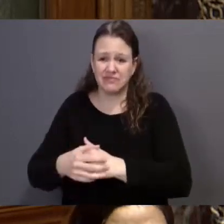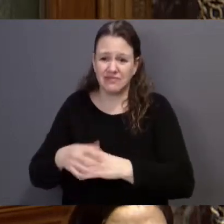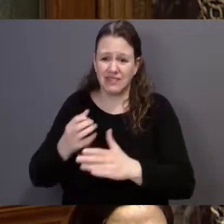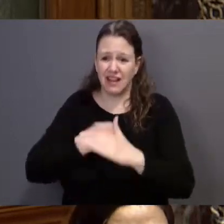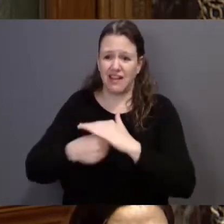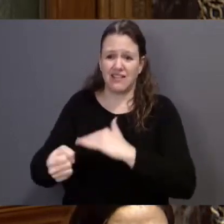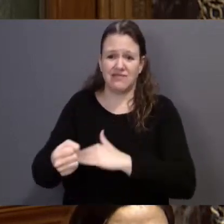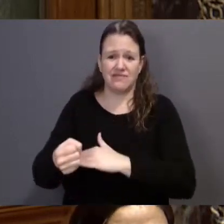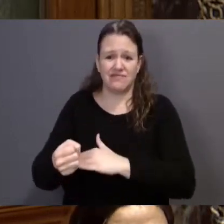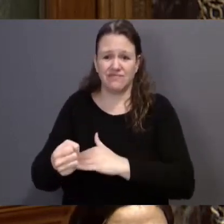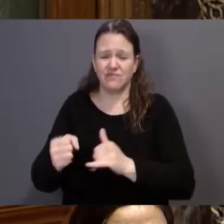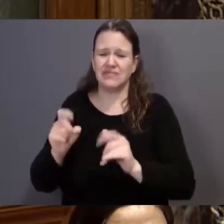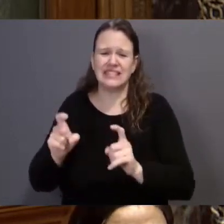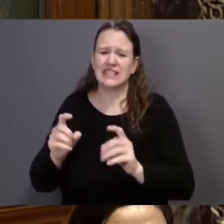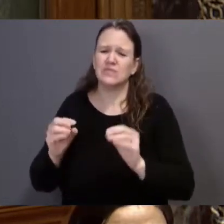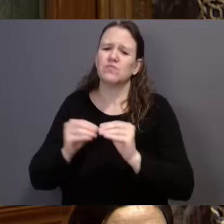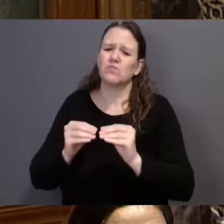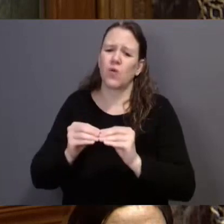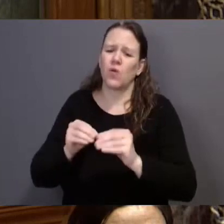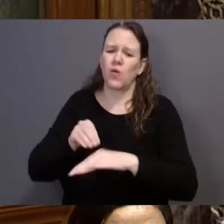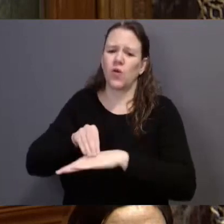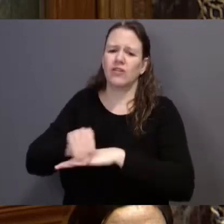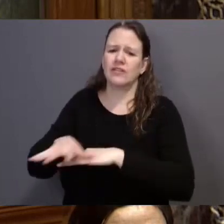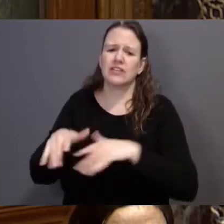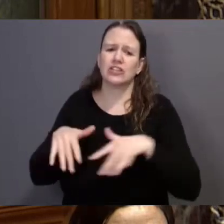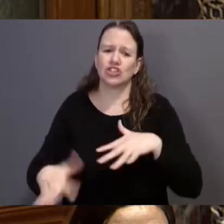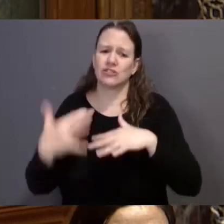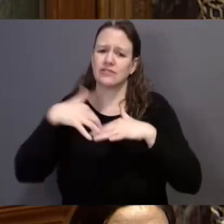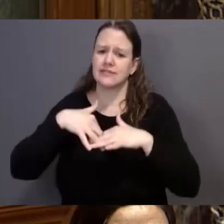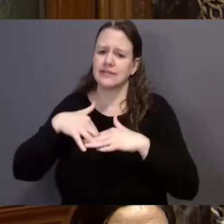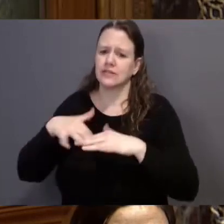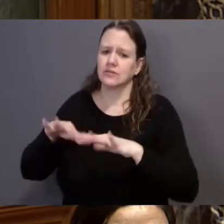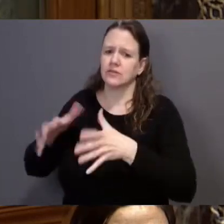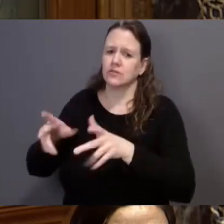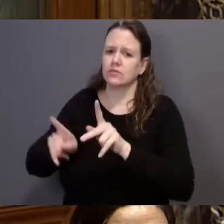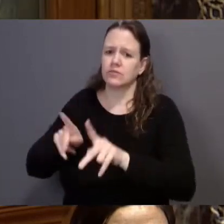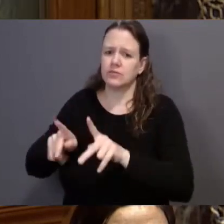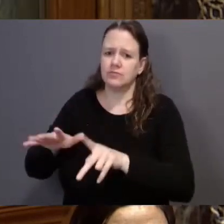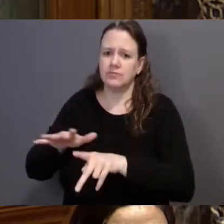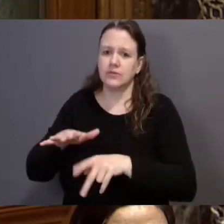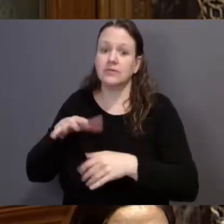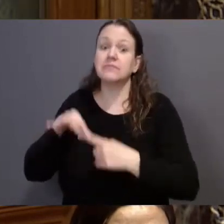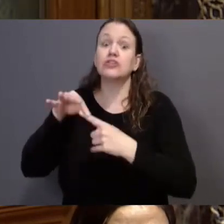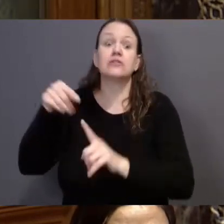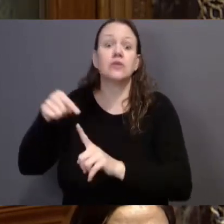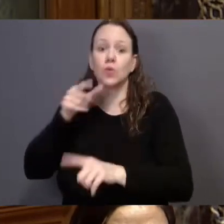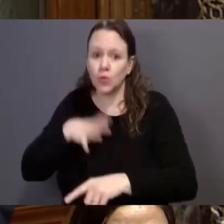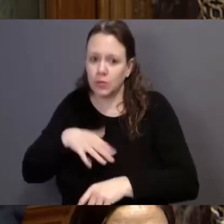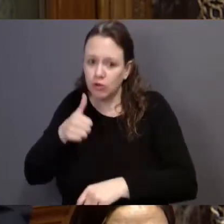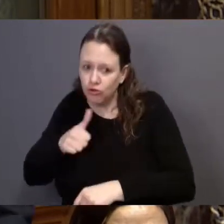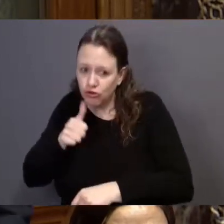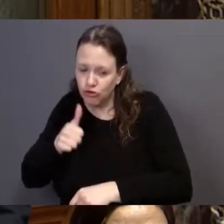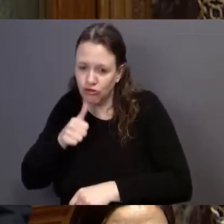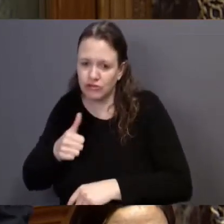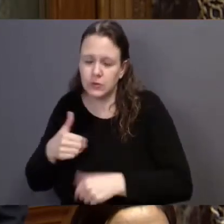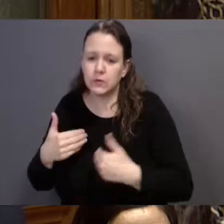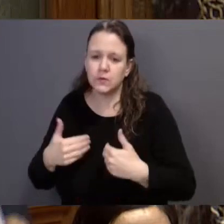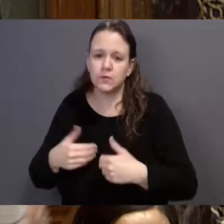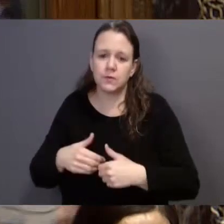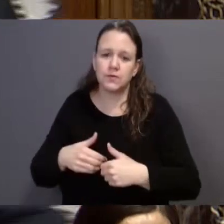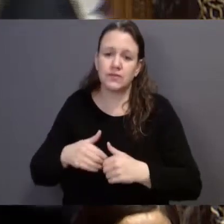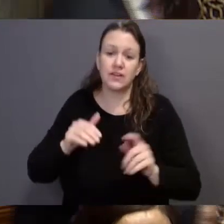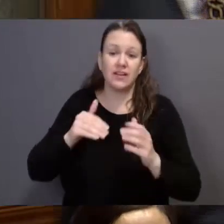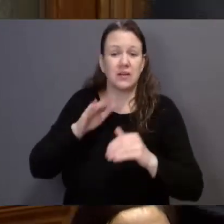Indigenous women and girls. Close to a quarter of people in solitary confinement in this province identify as